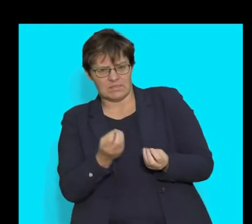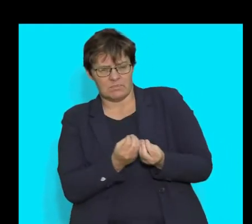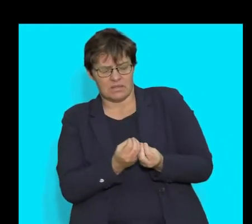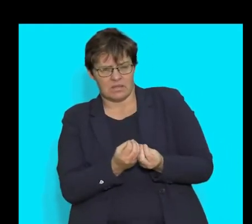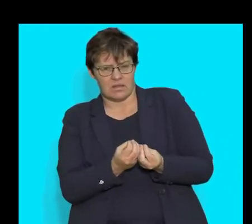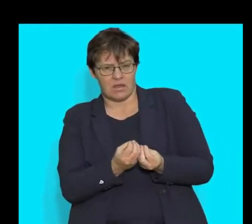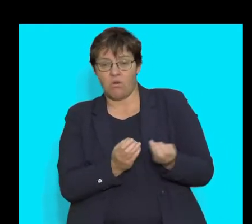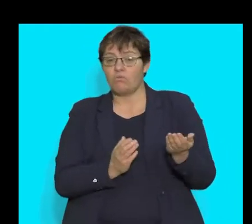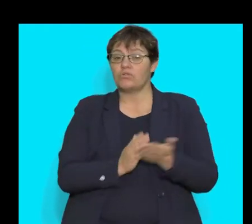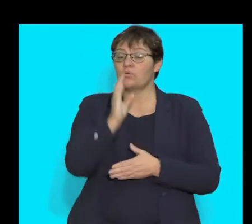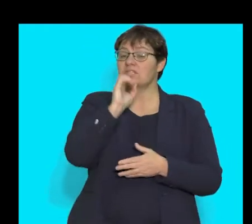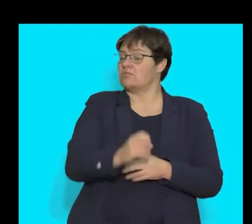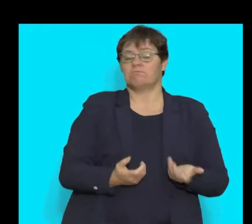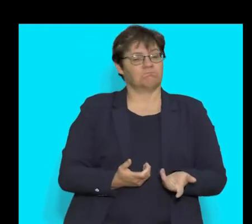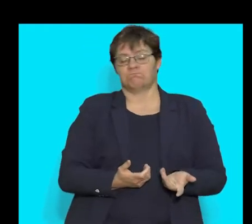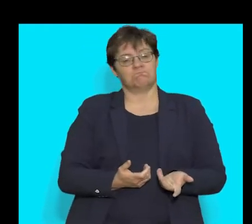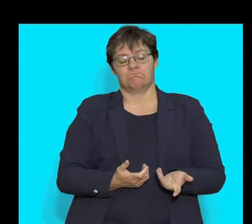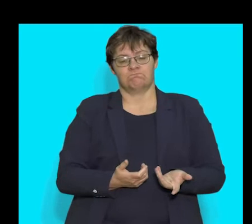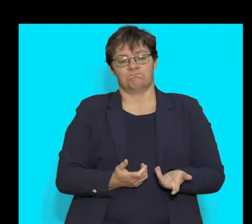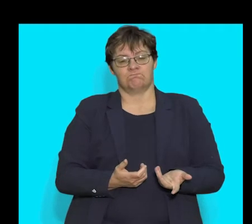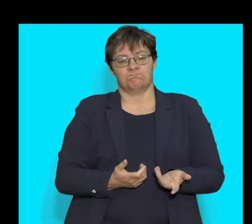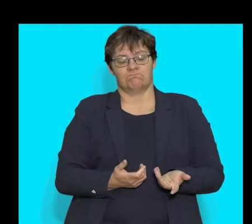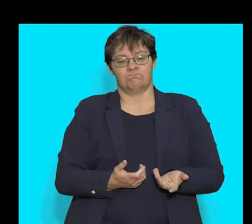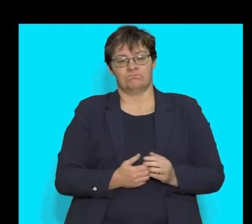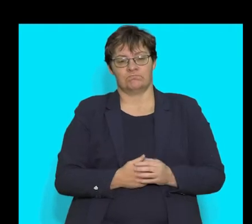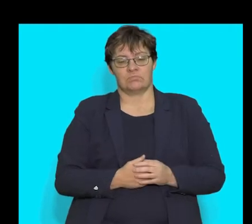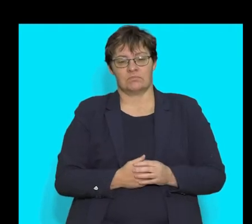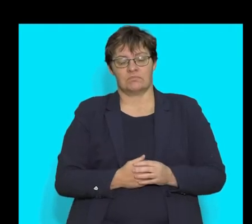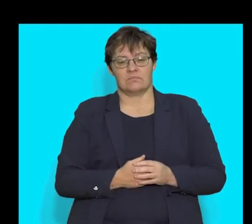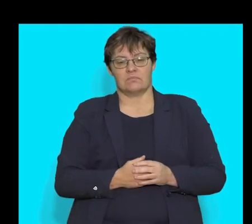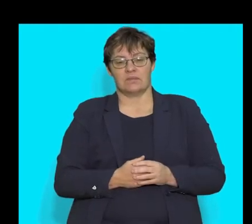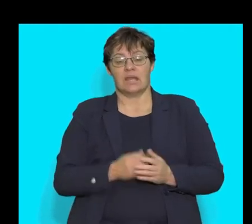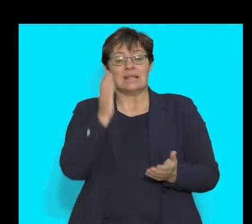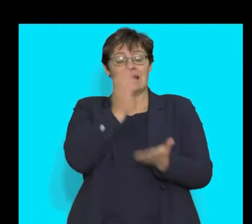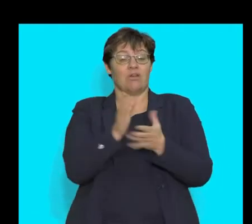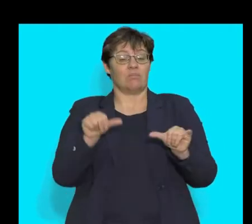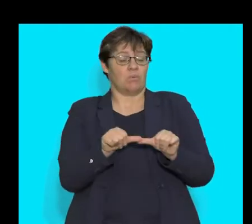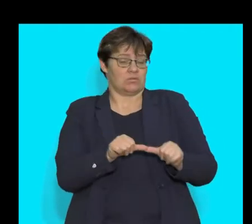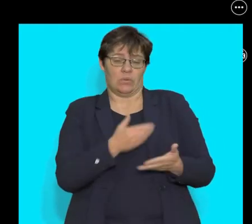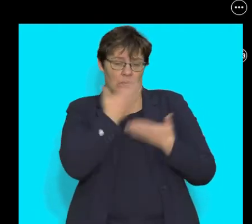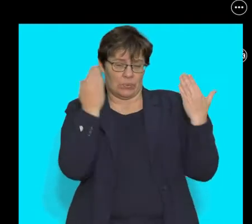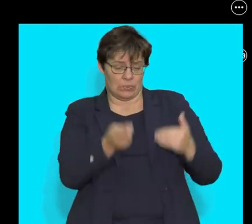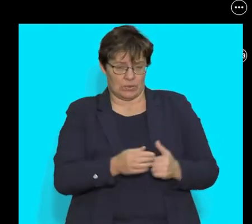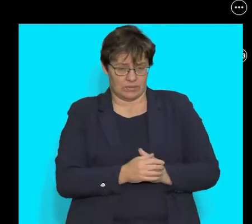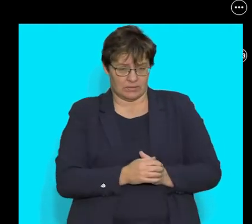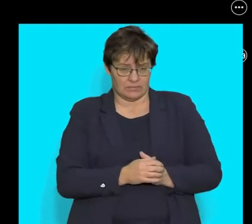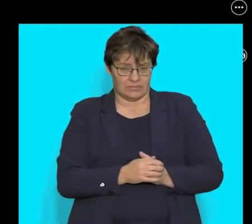it. It doesn't pass through the origin. This is not directly proportional.